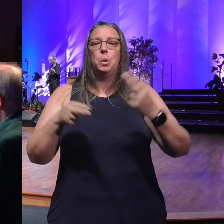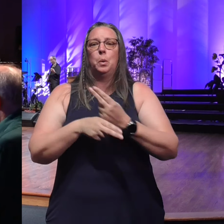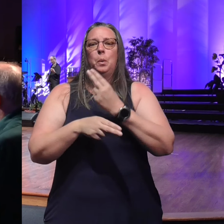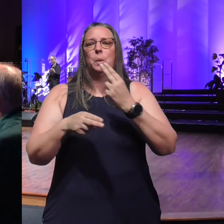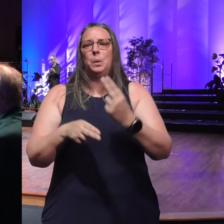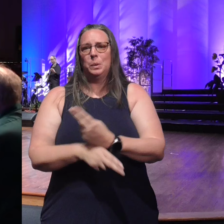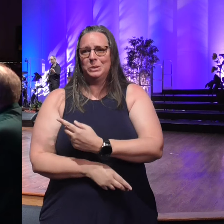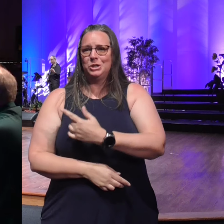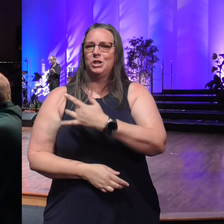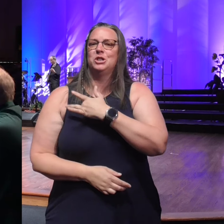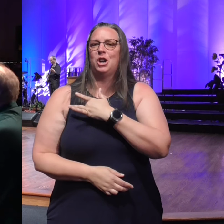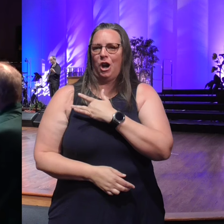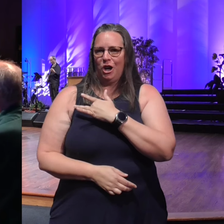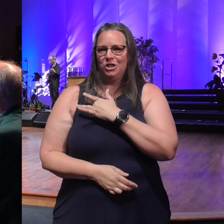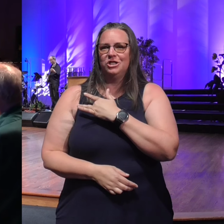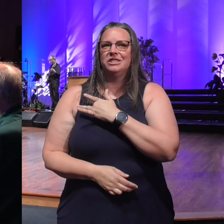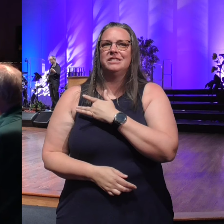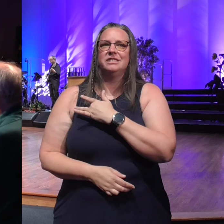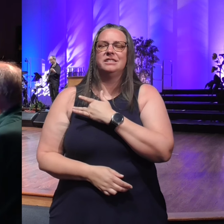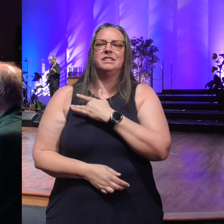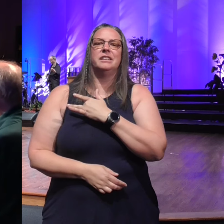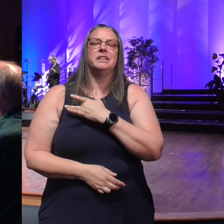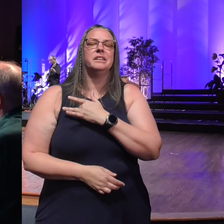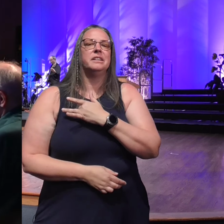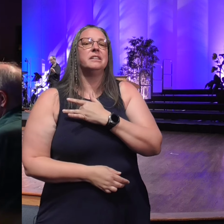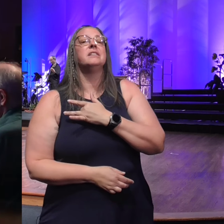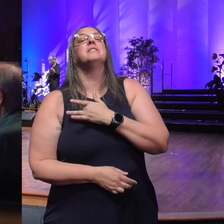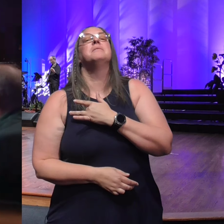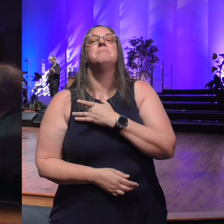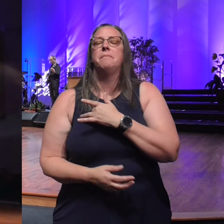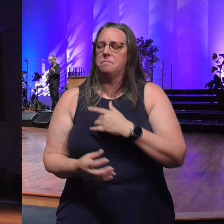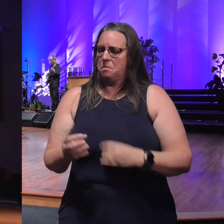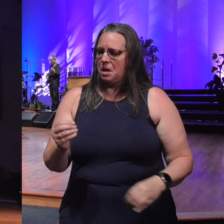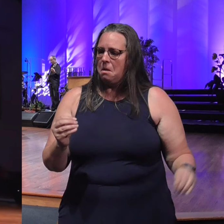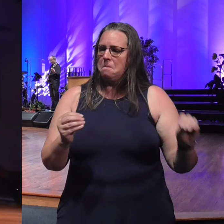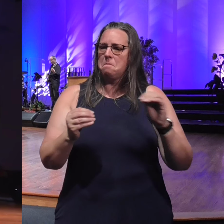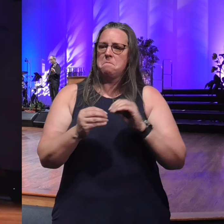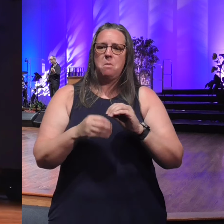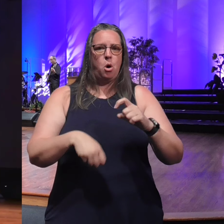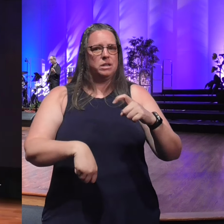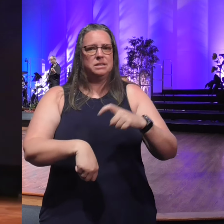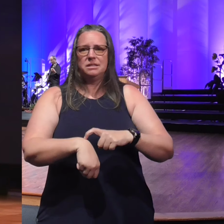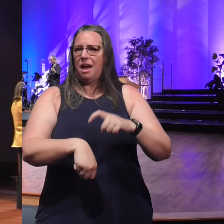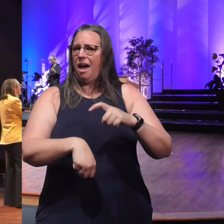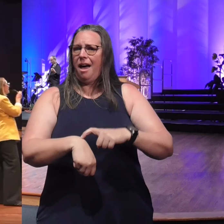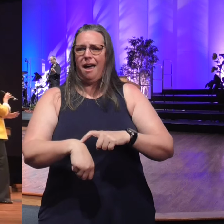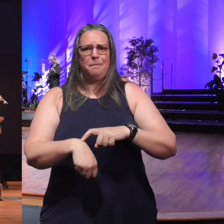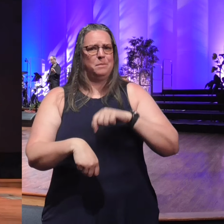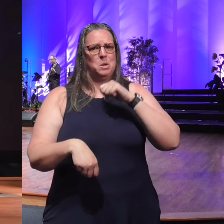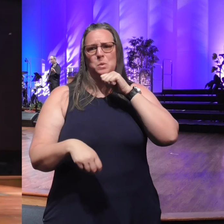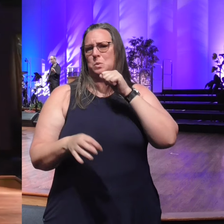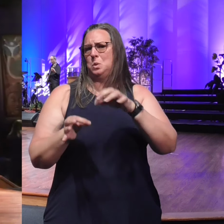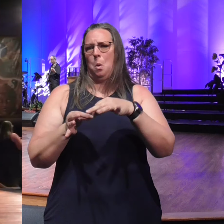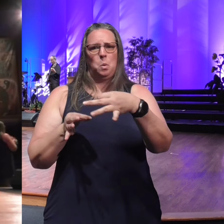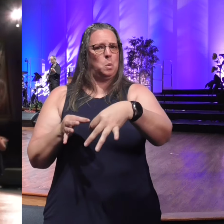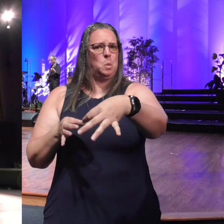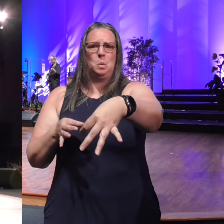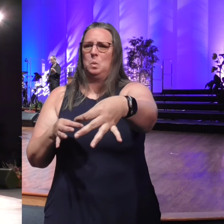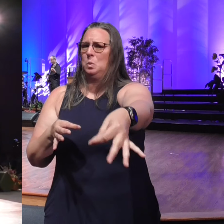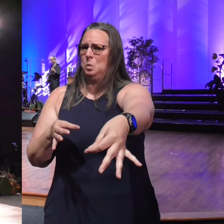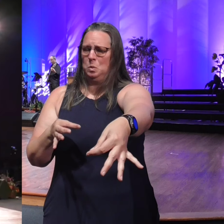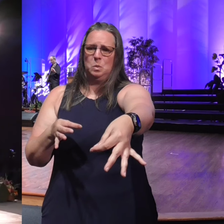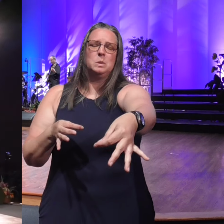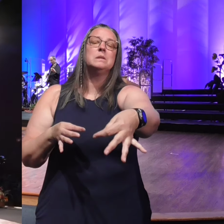heart. And don't waste more time and don't delay.